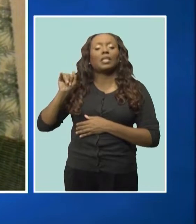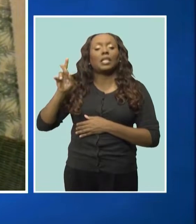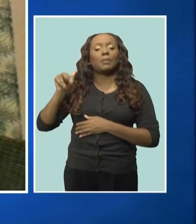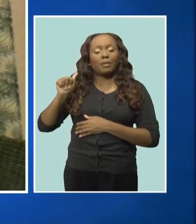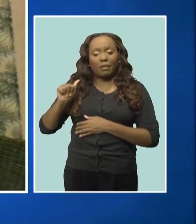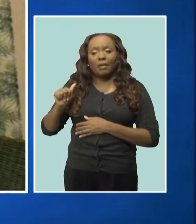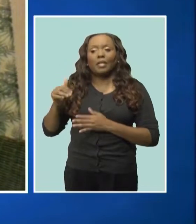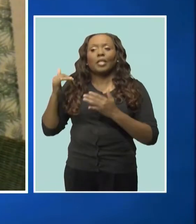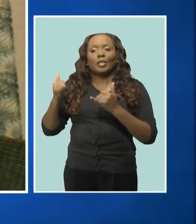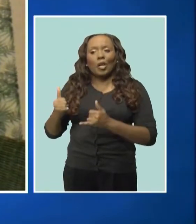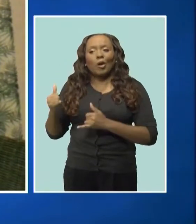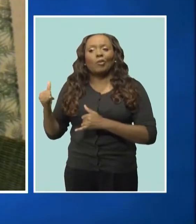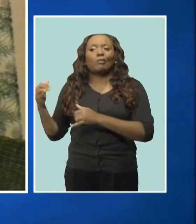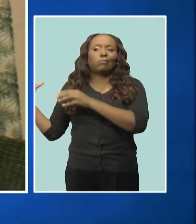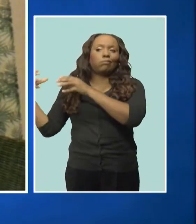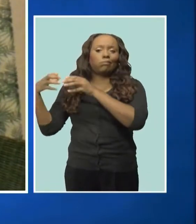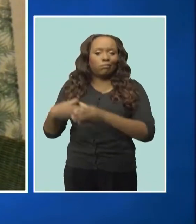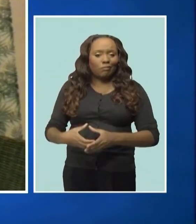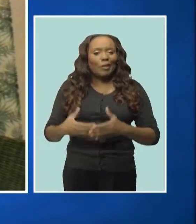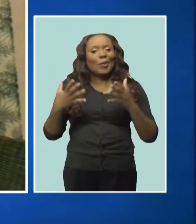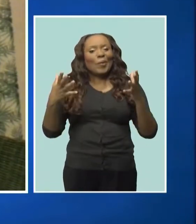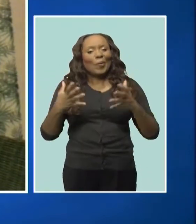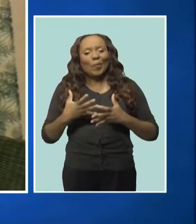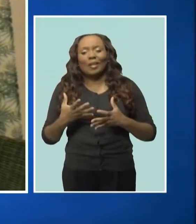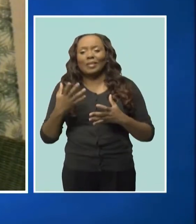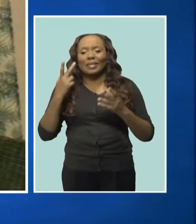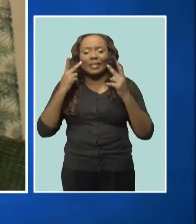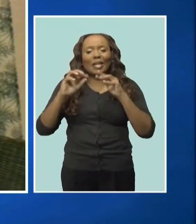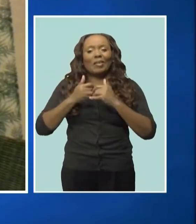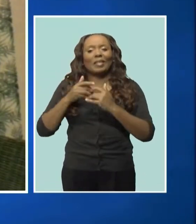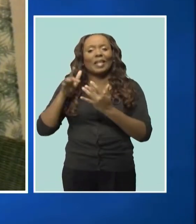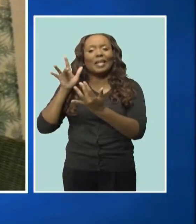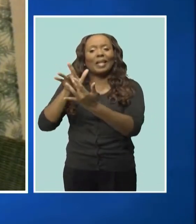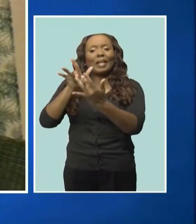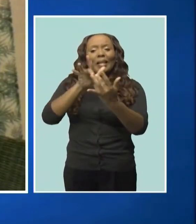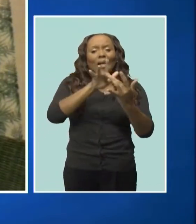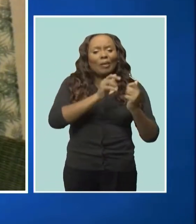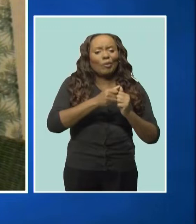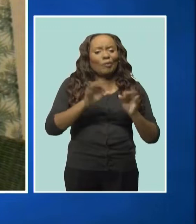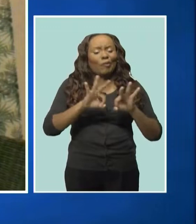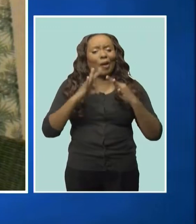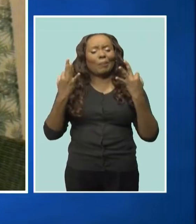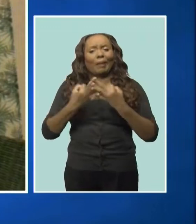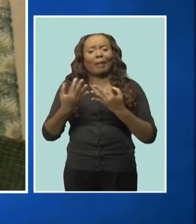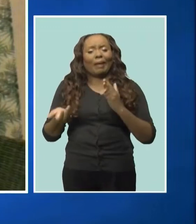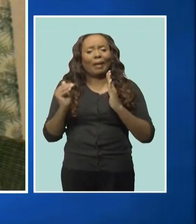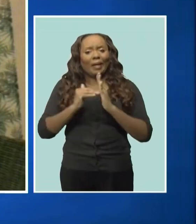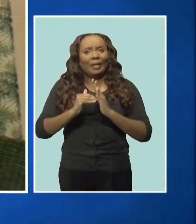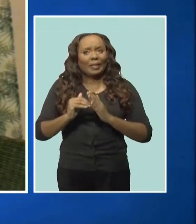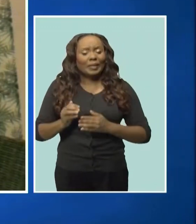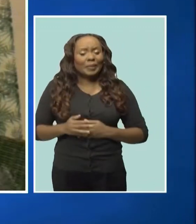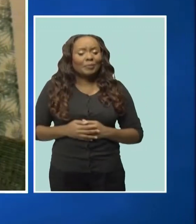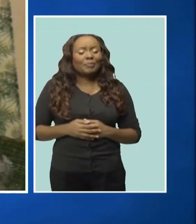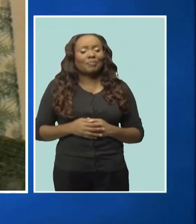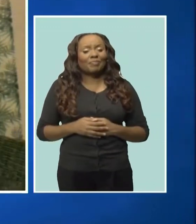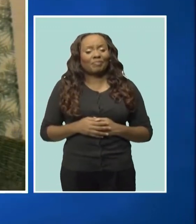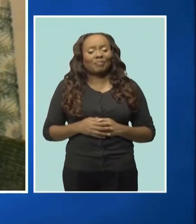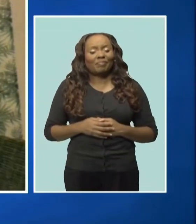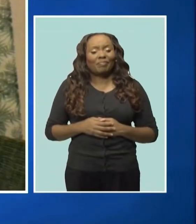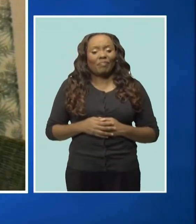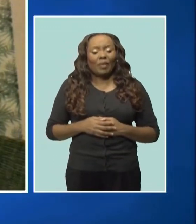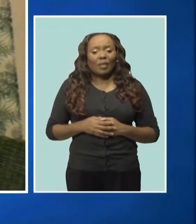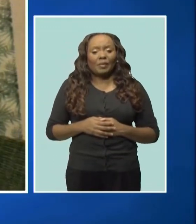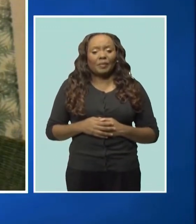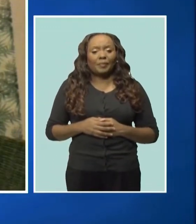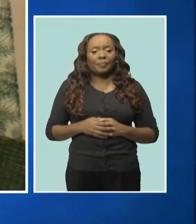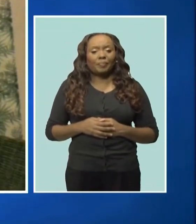make connections with their families here in Barbados. Importantly, Barbados would have given, as I